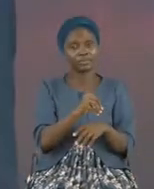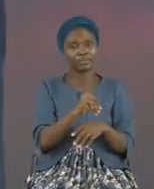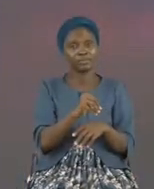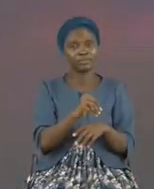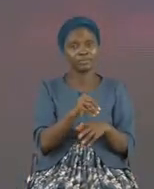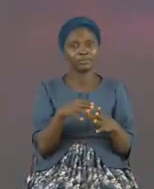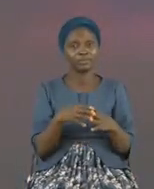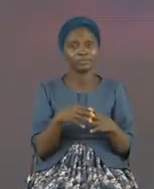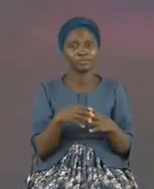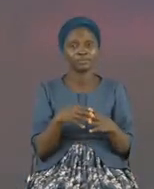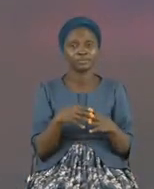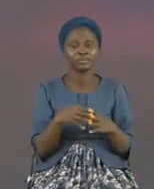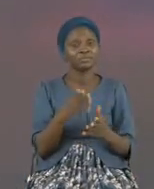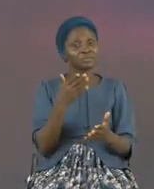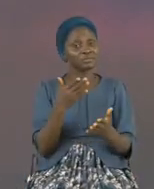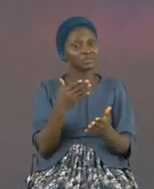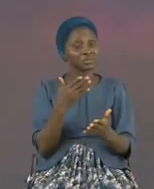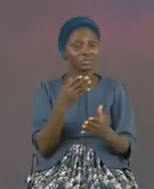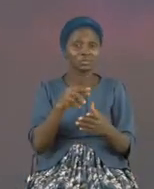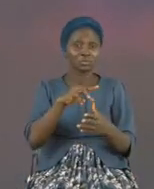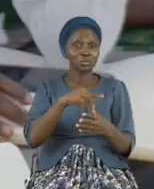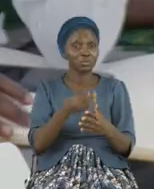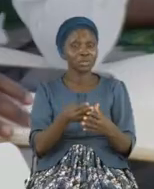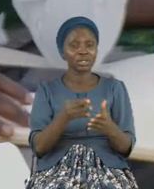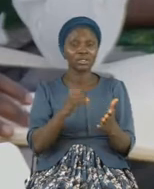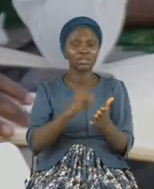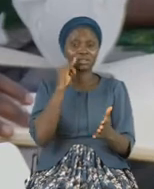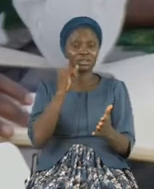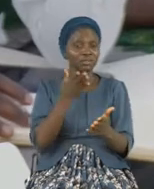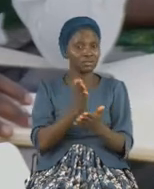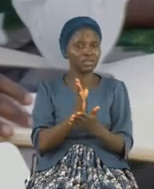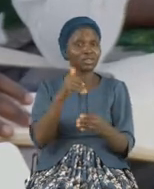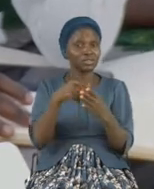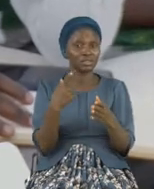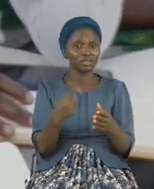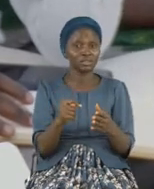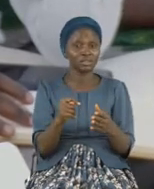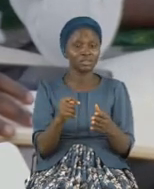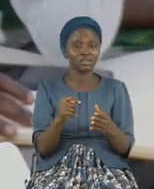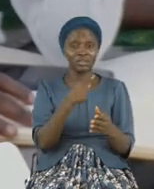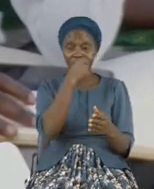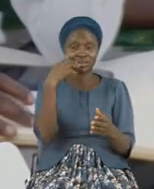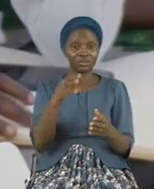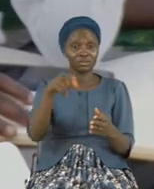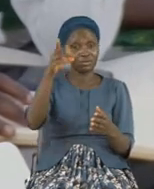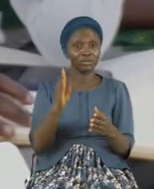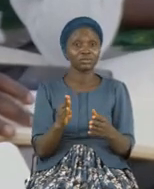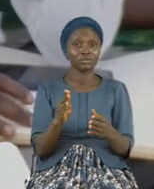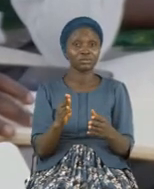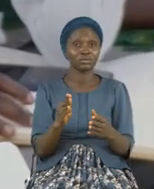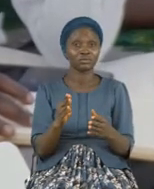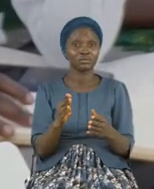right in the sight of God to hearken unto you more than unto God, judge